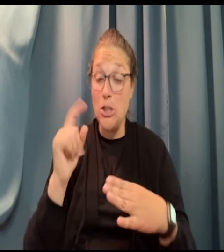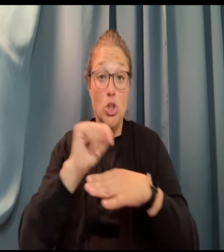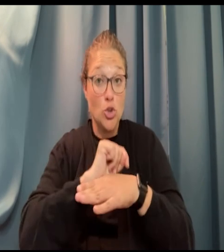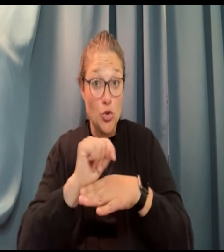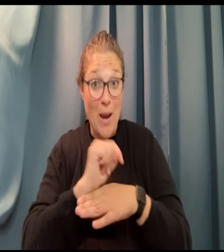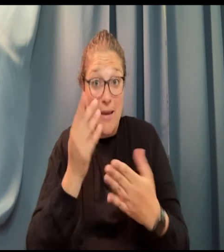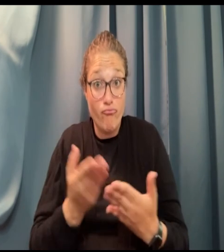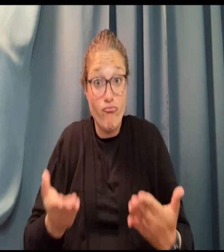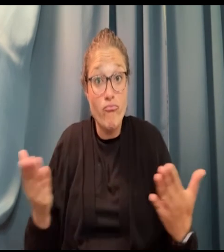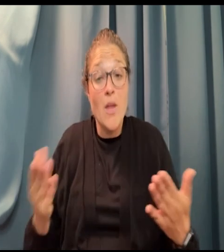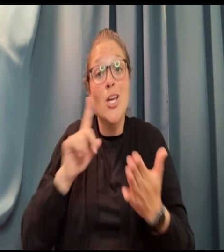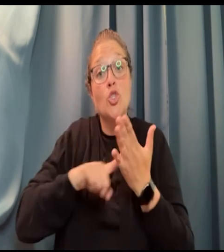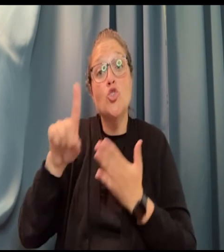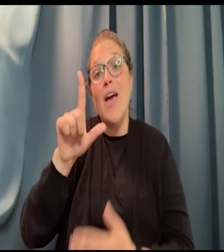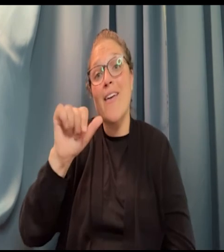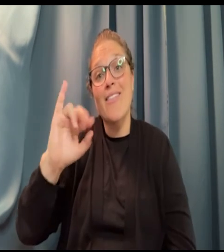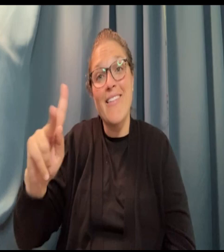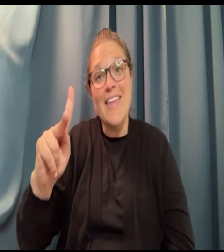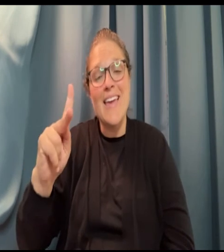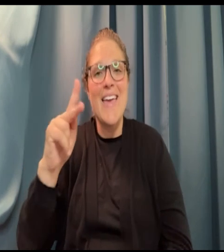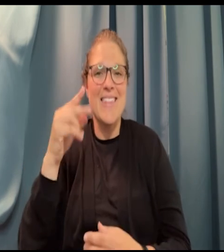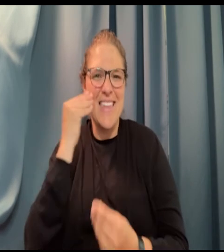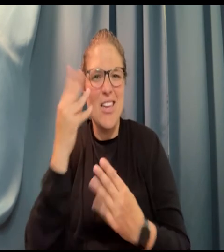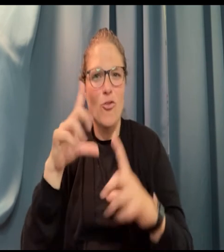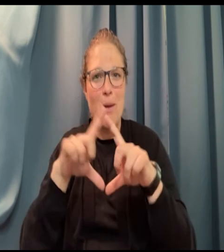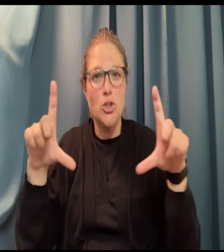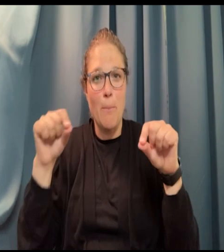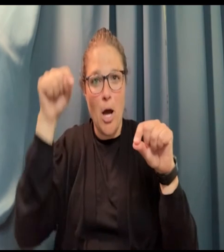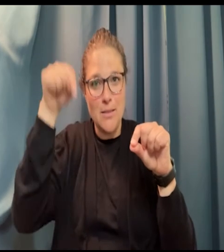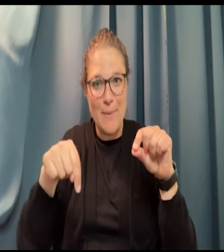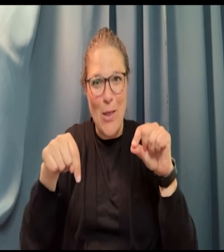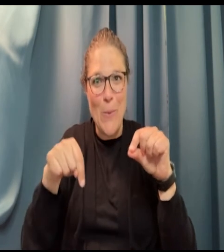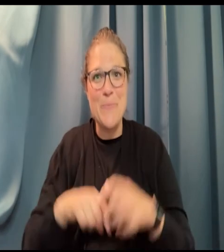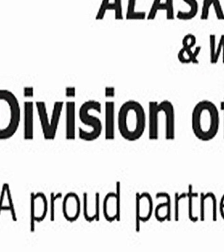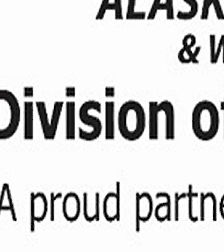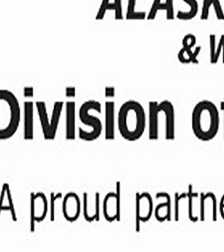and training materials, check out the links in the information box.